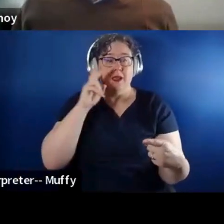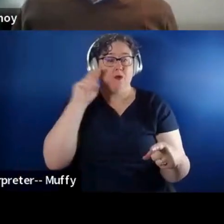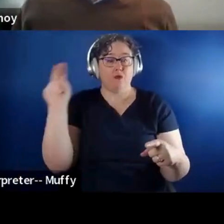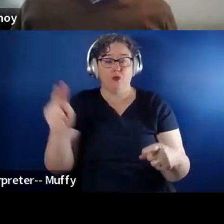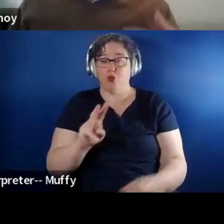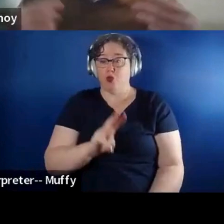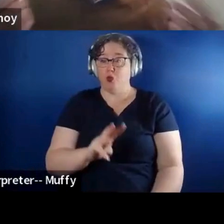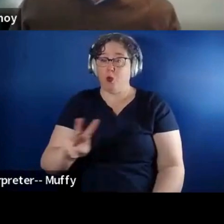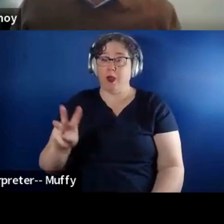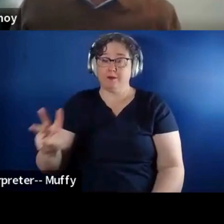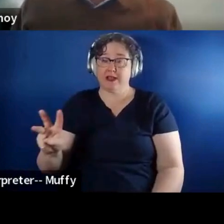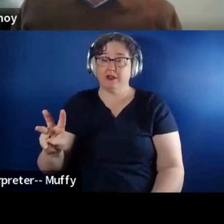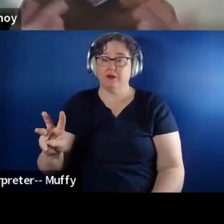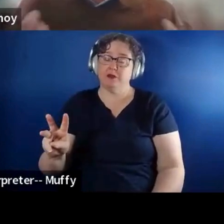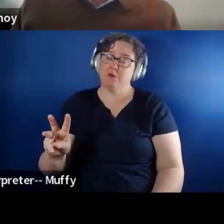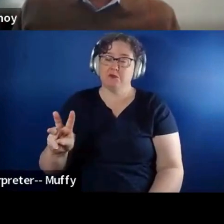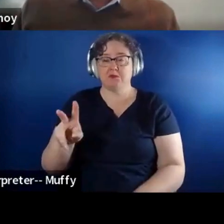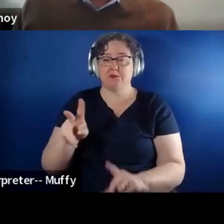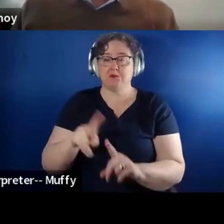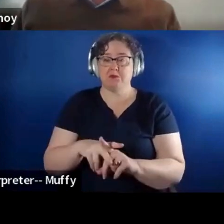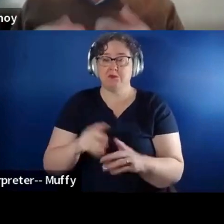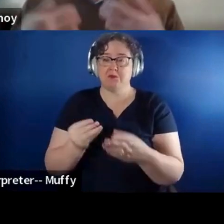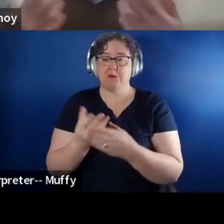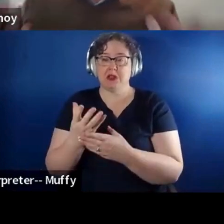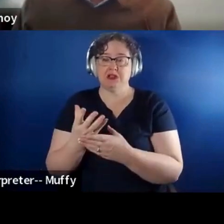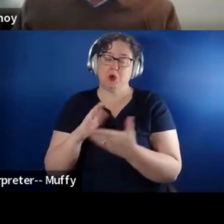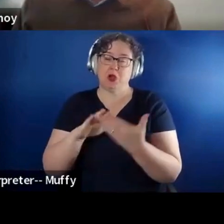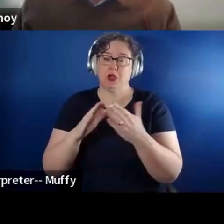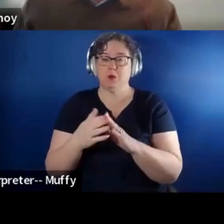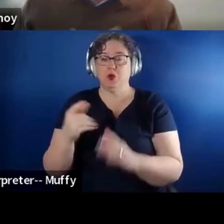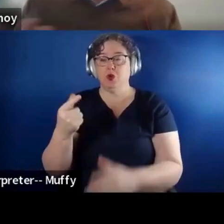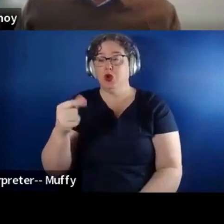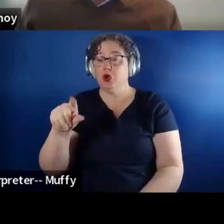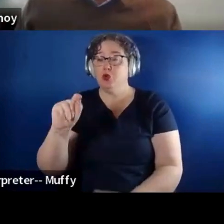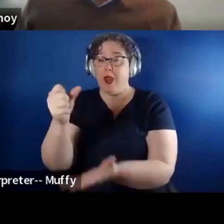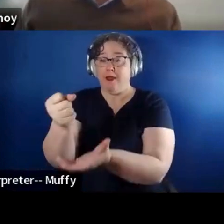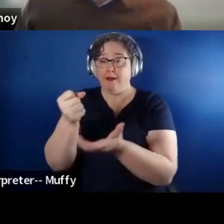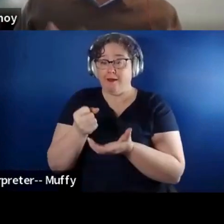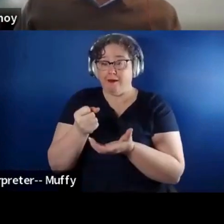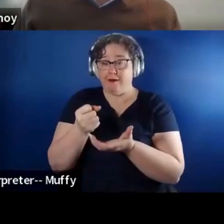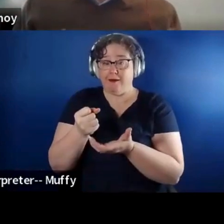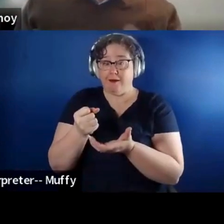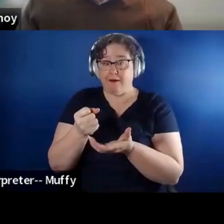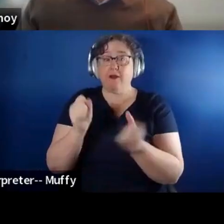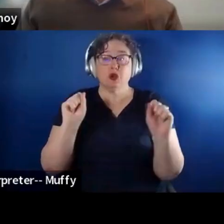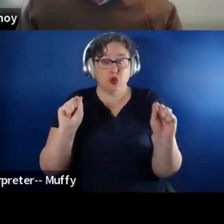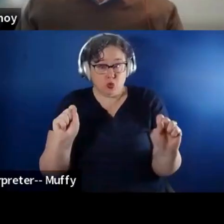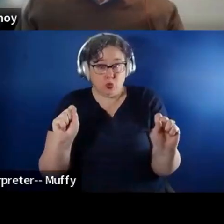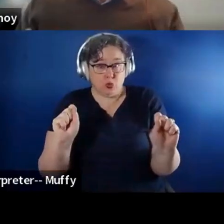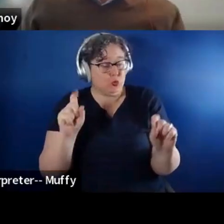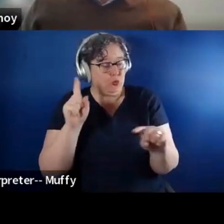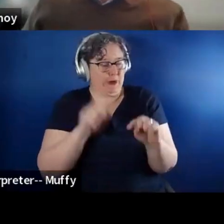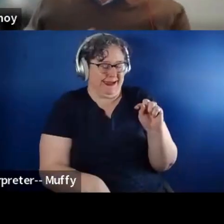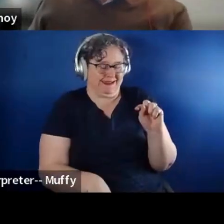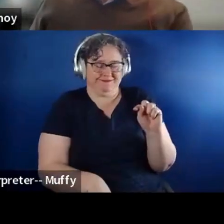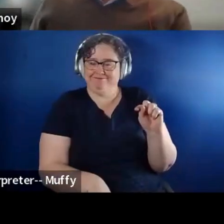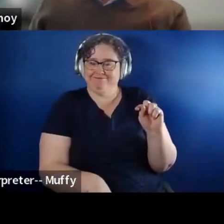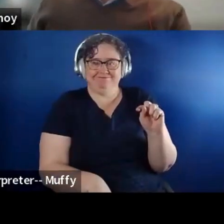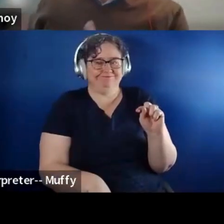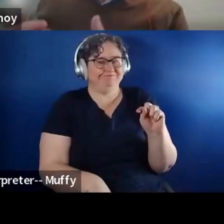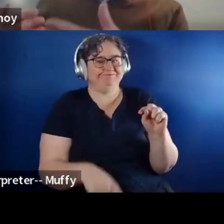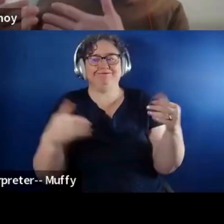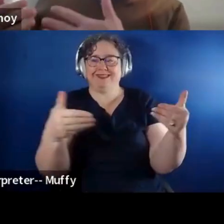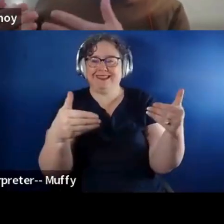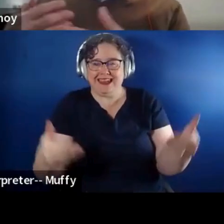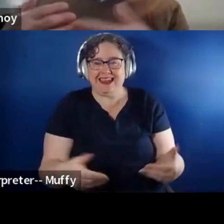website and you're thinking, oh, I want to apply for a spring community grant or a summer community grant, you can't do that. It is invitation only. So more